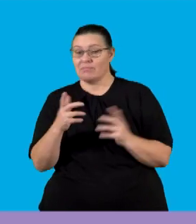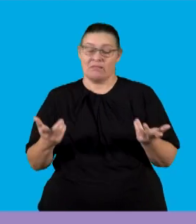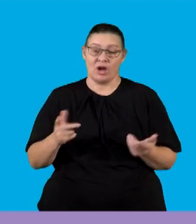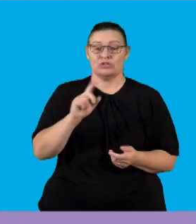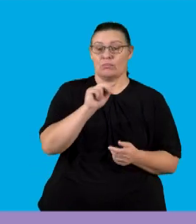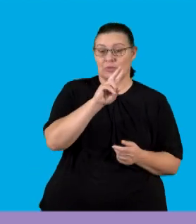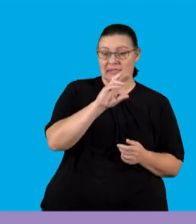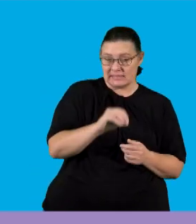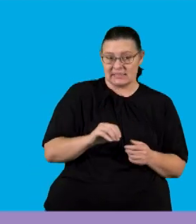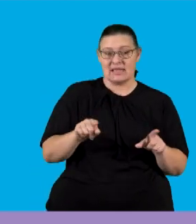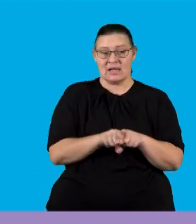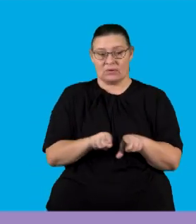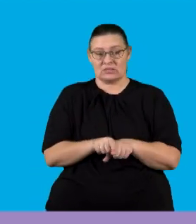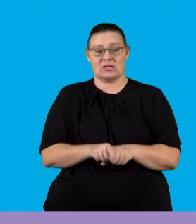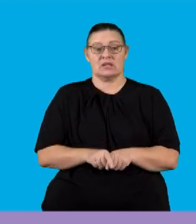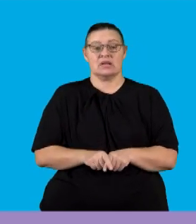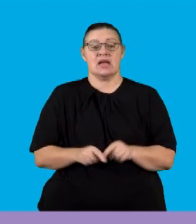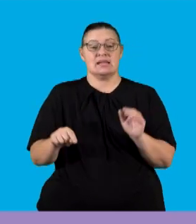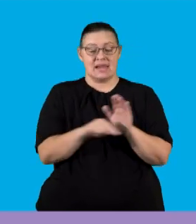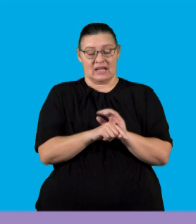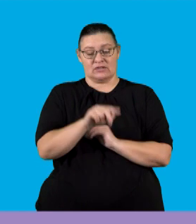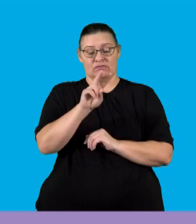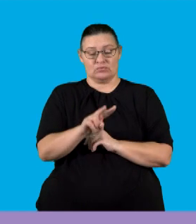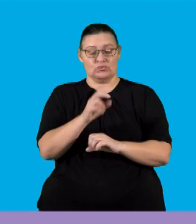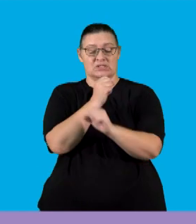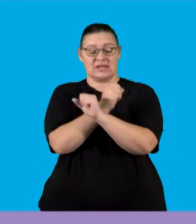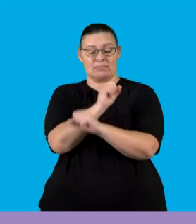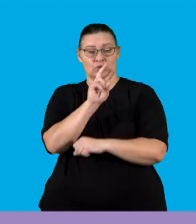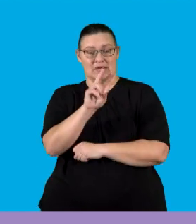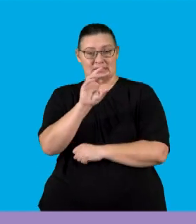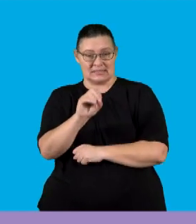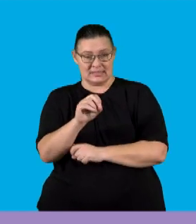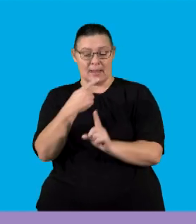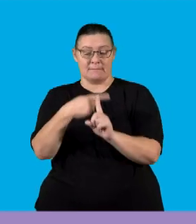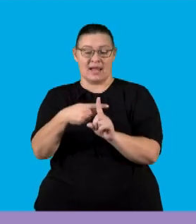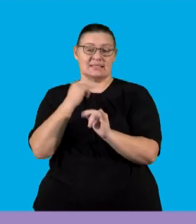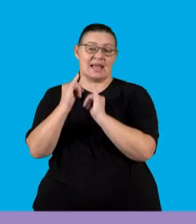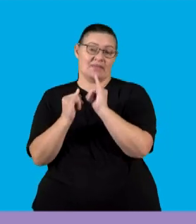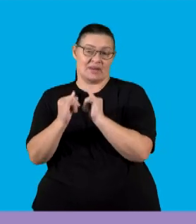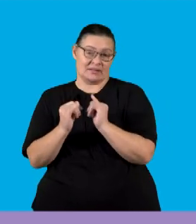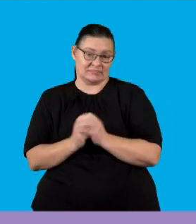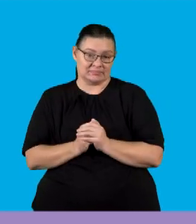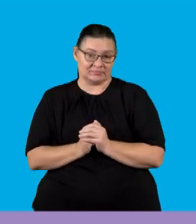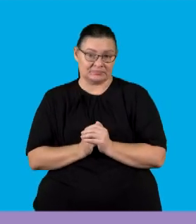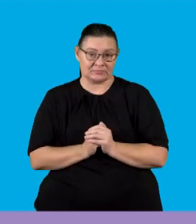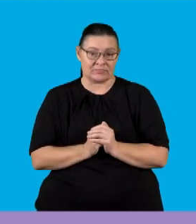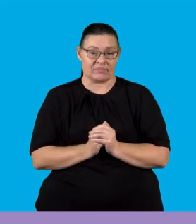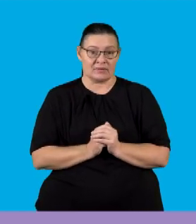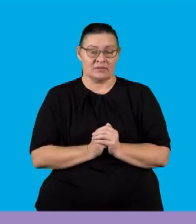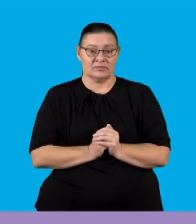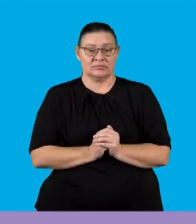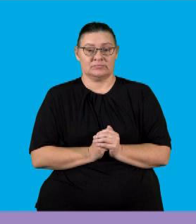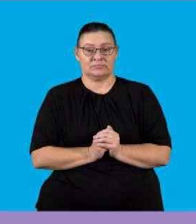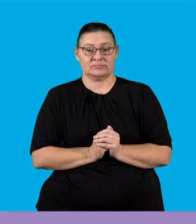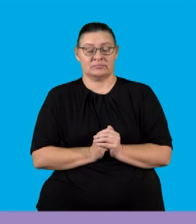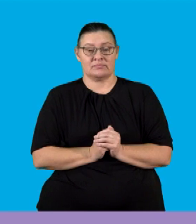2 multiplied by 20, which we are calculating our 20th term. And then we are going to add